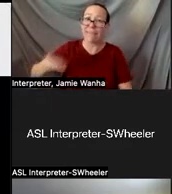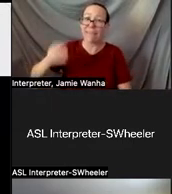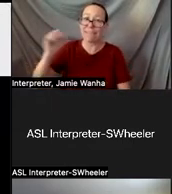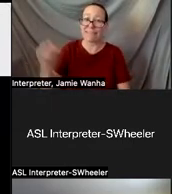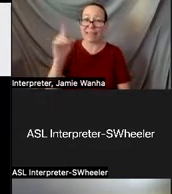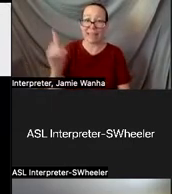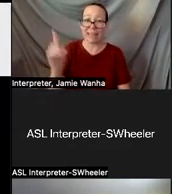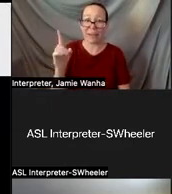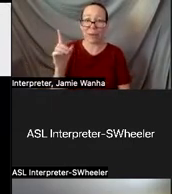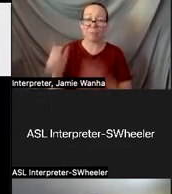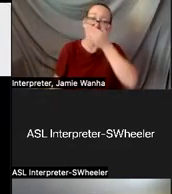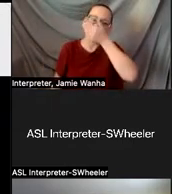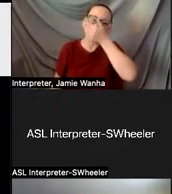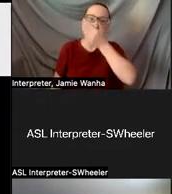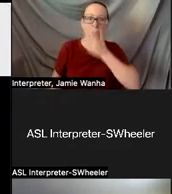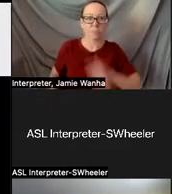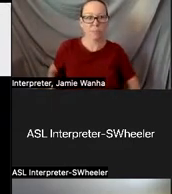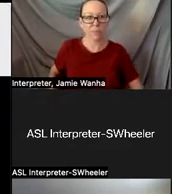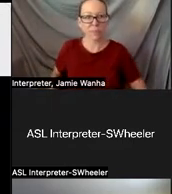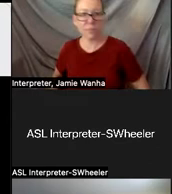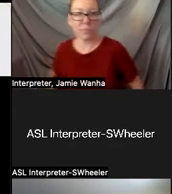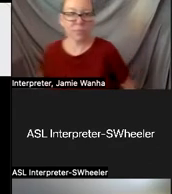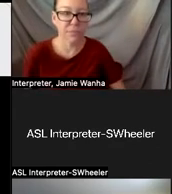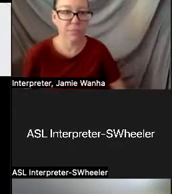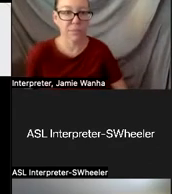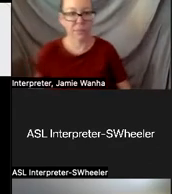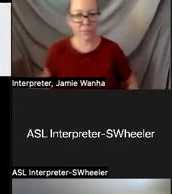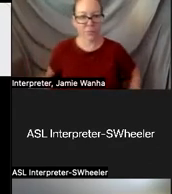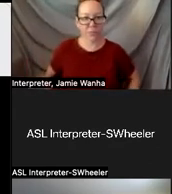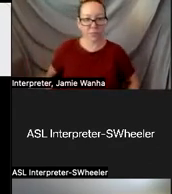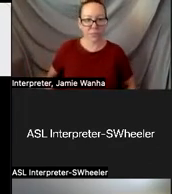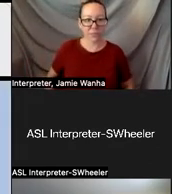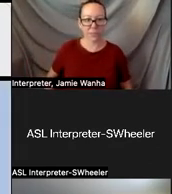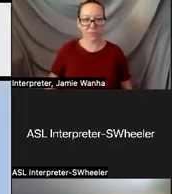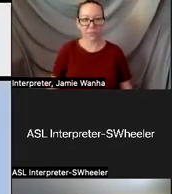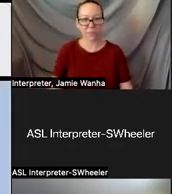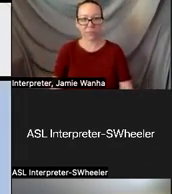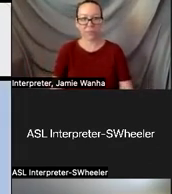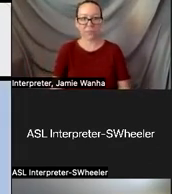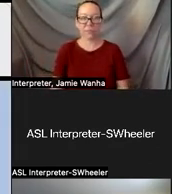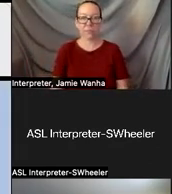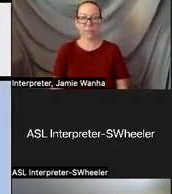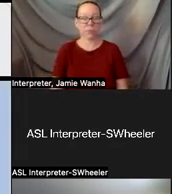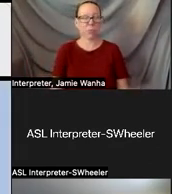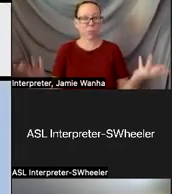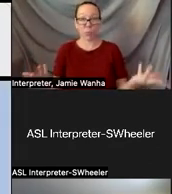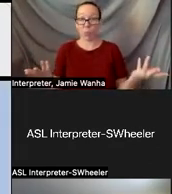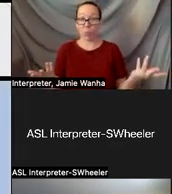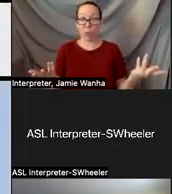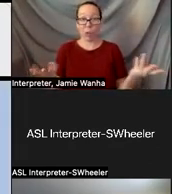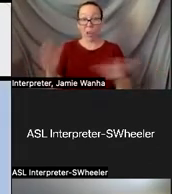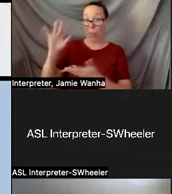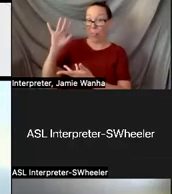housing is multifamily housing. Okay, so based on these findings is that we are trying to do, well,